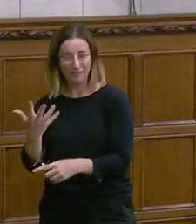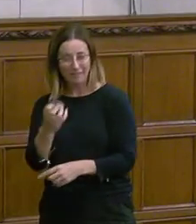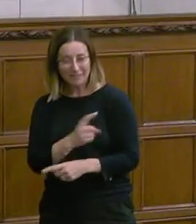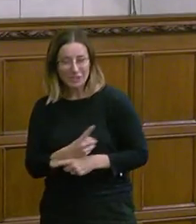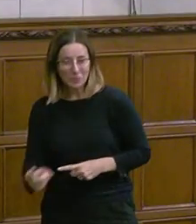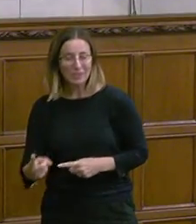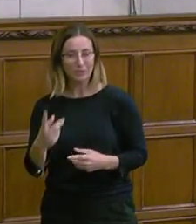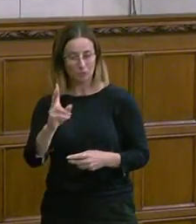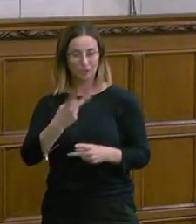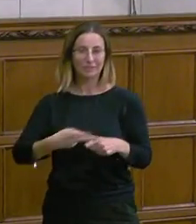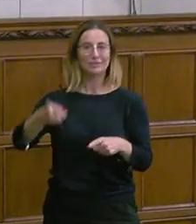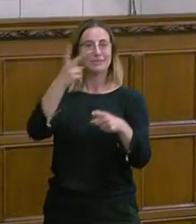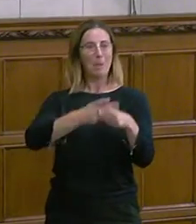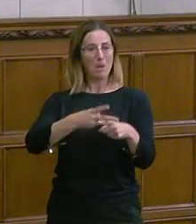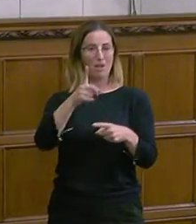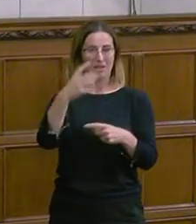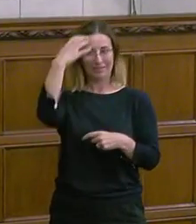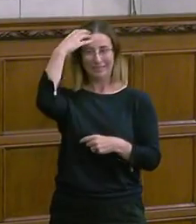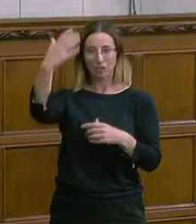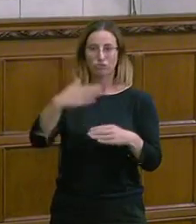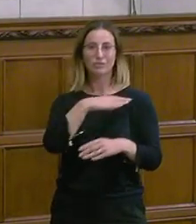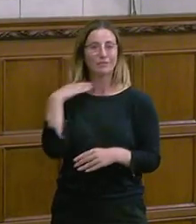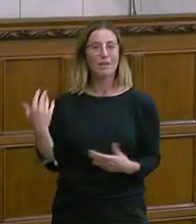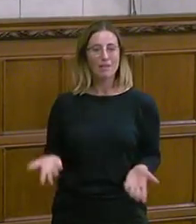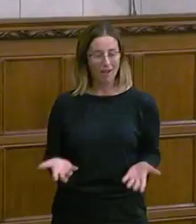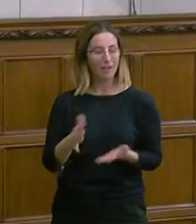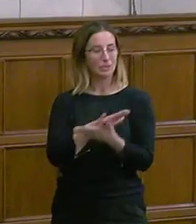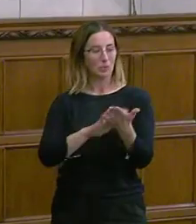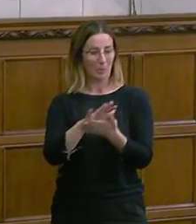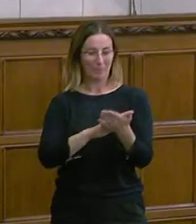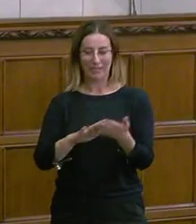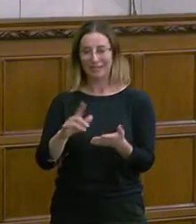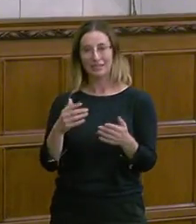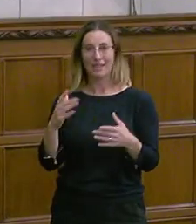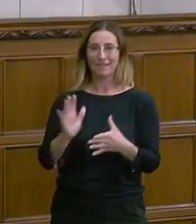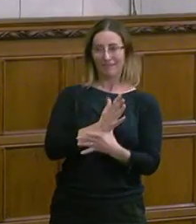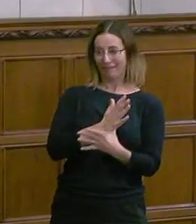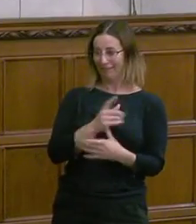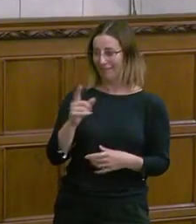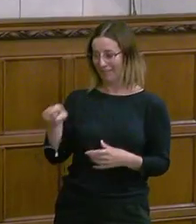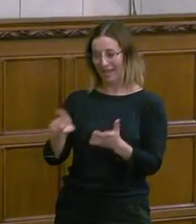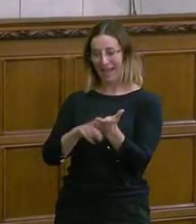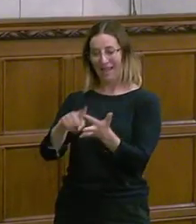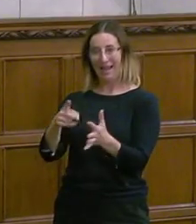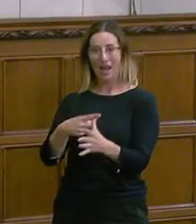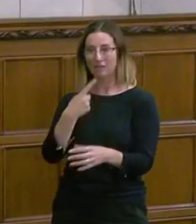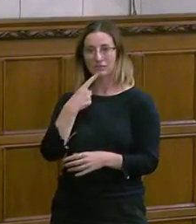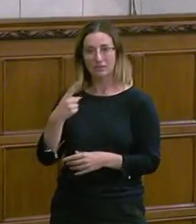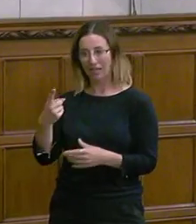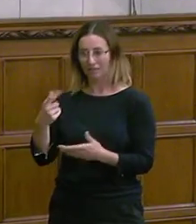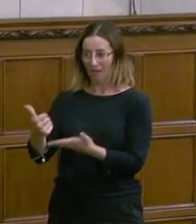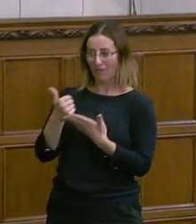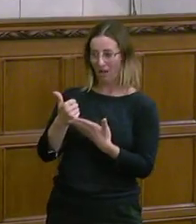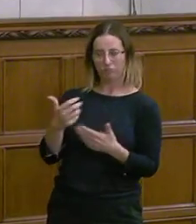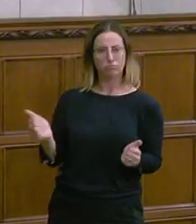statutory deadline. She points out that initially the local education authority did not agree with the advice that Daniel would